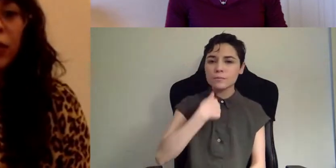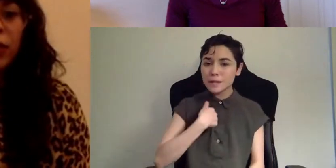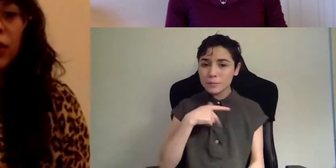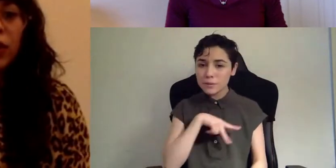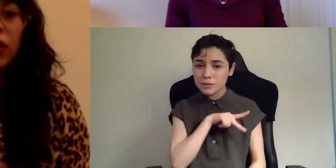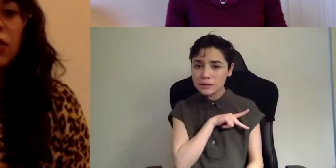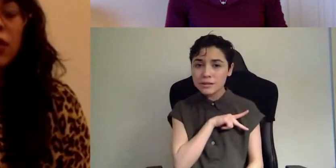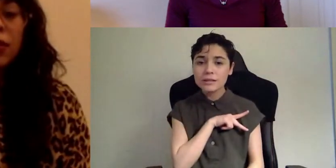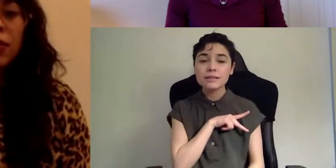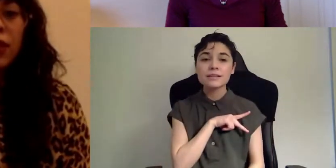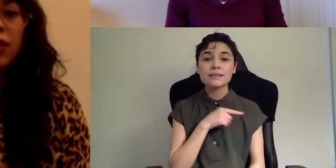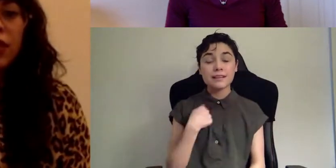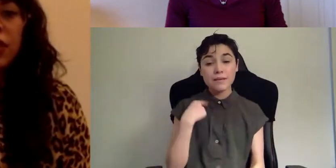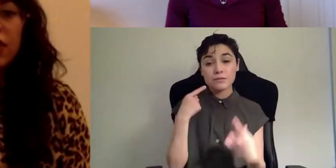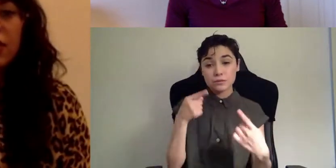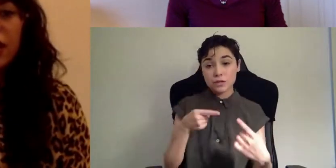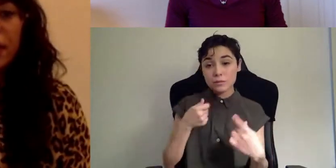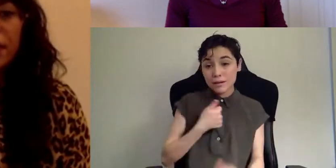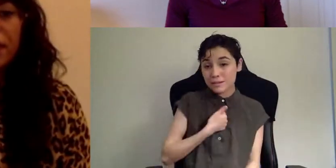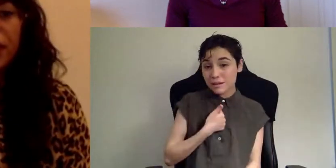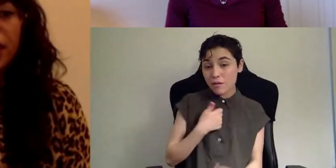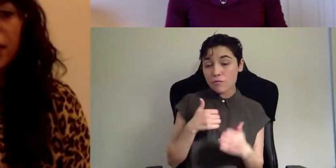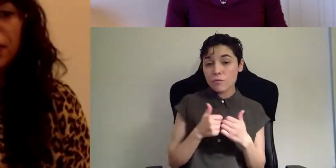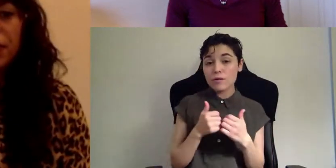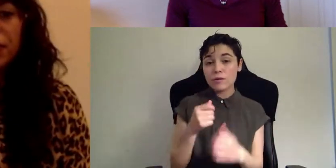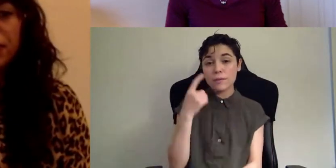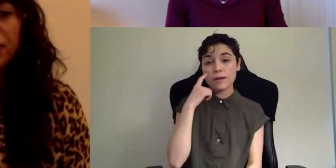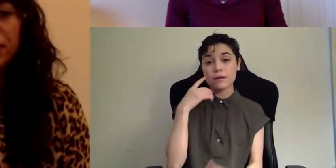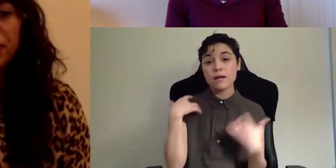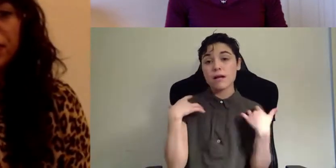with my own mental health stuff.